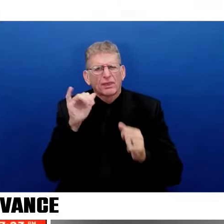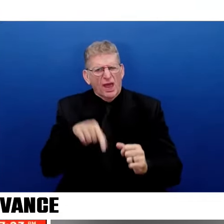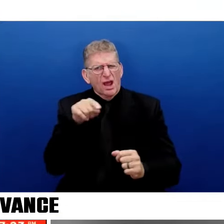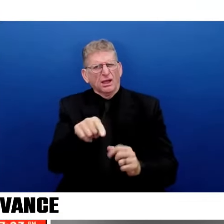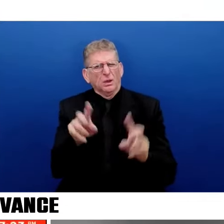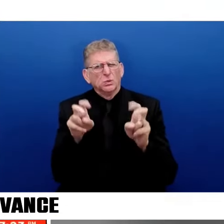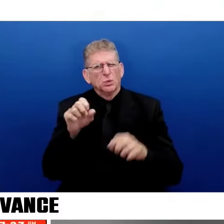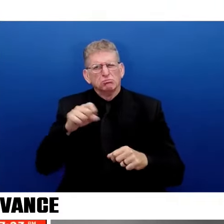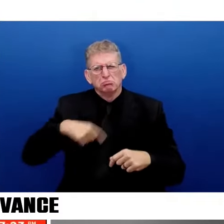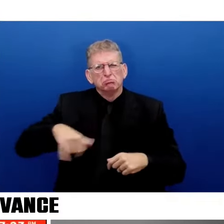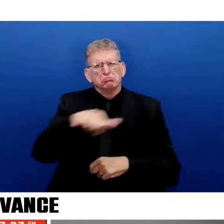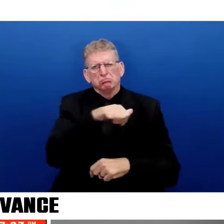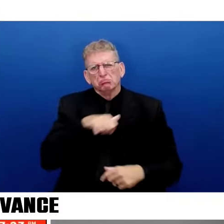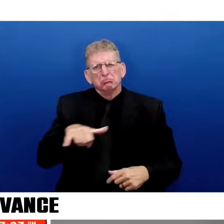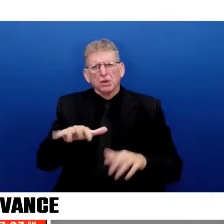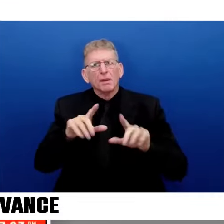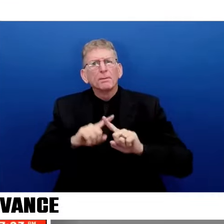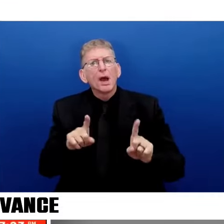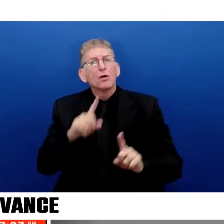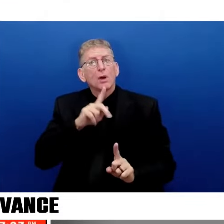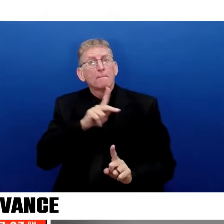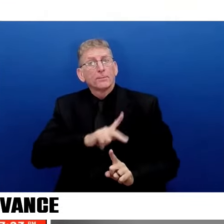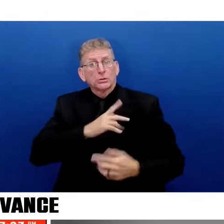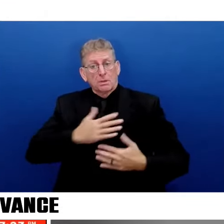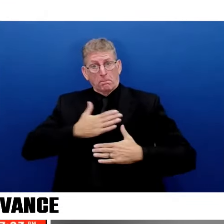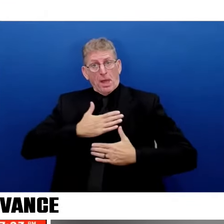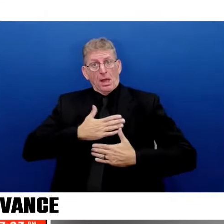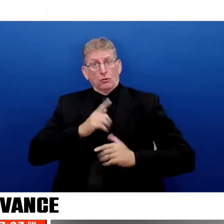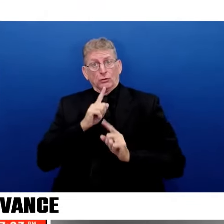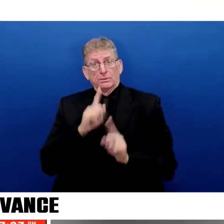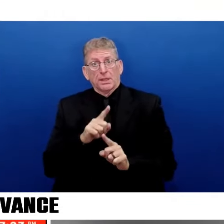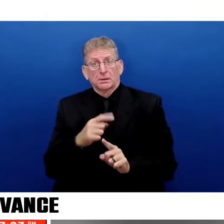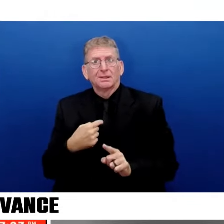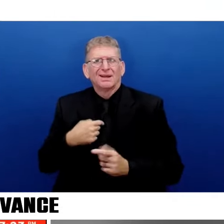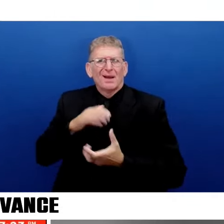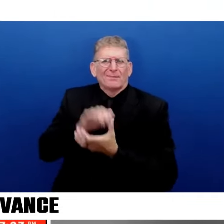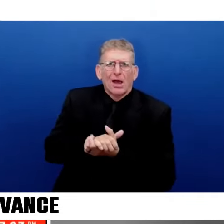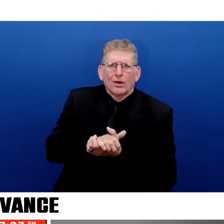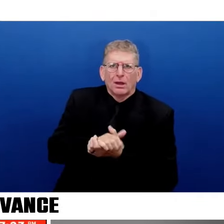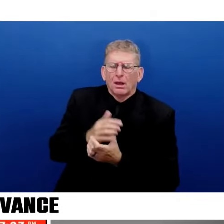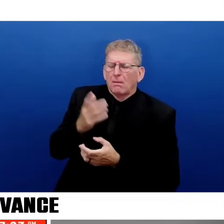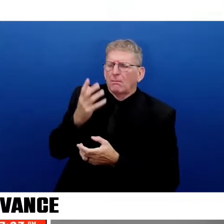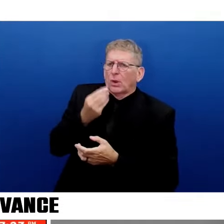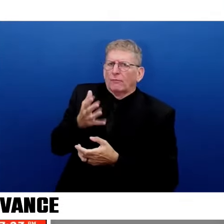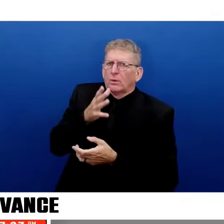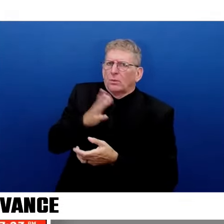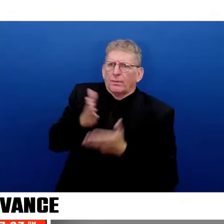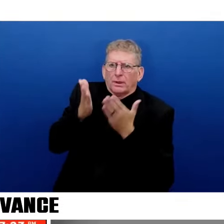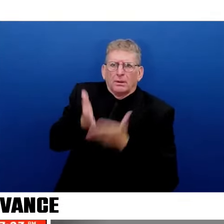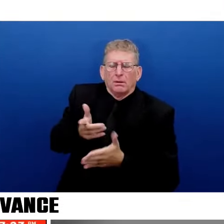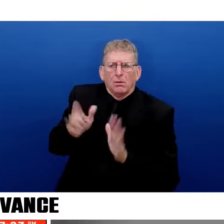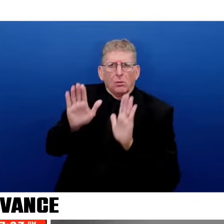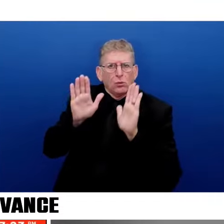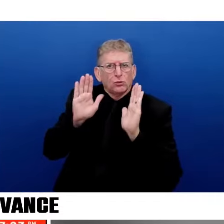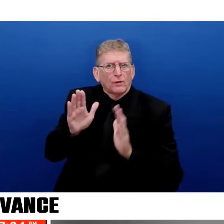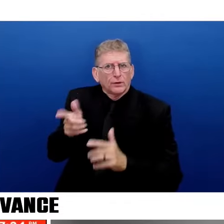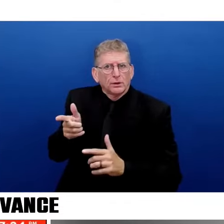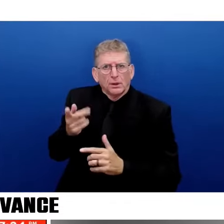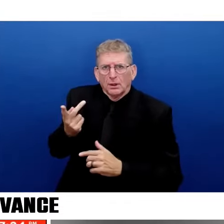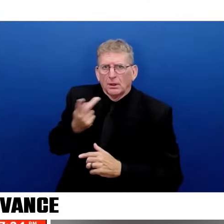very personally because I'm married to a beautiful woman who is an incredible mother to our 3 beautiful kids, but is also a very, very brilliant